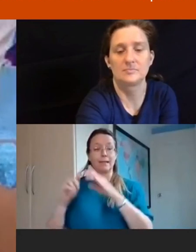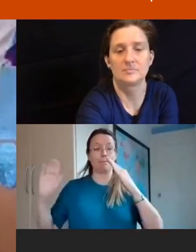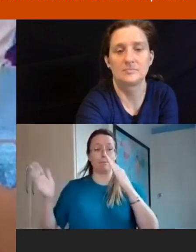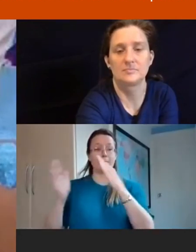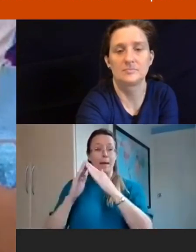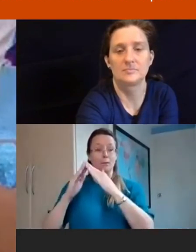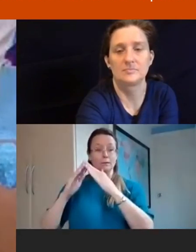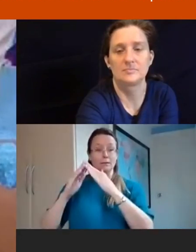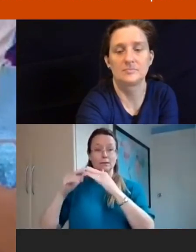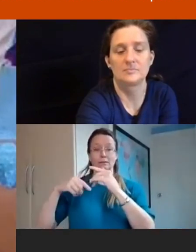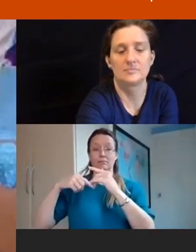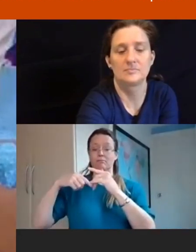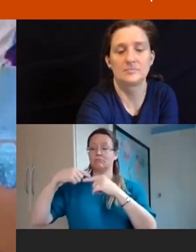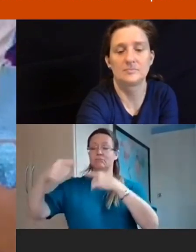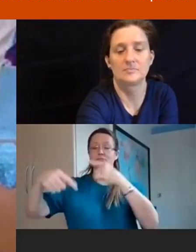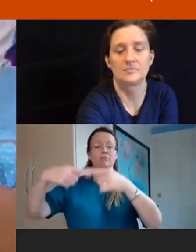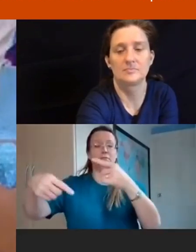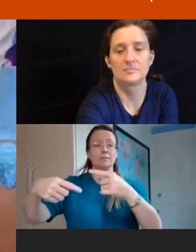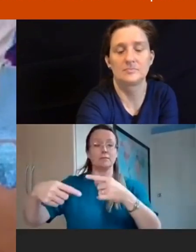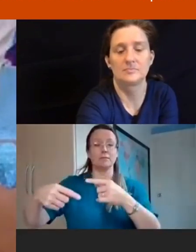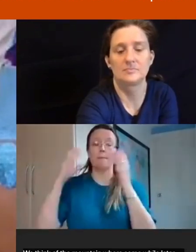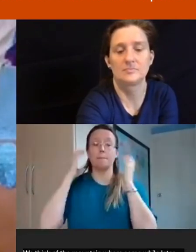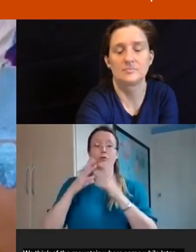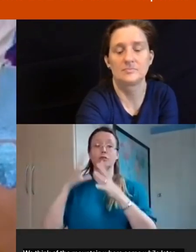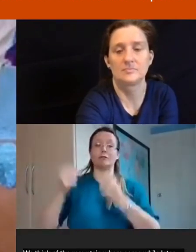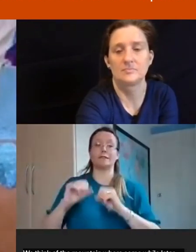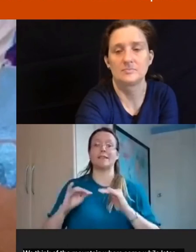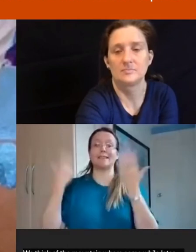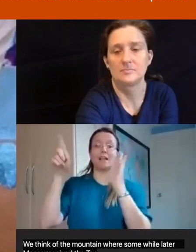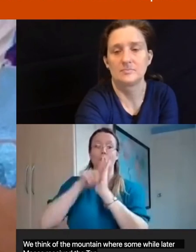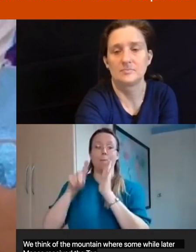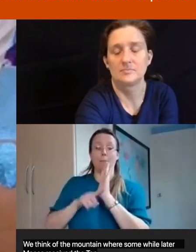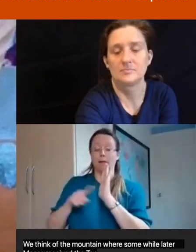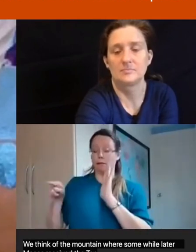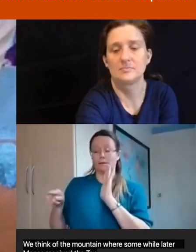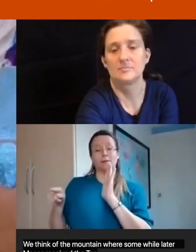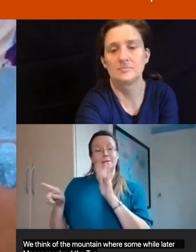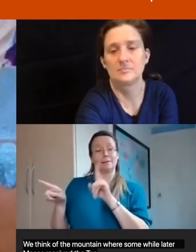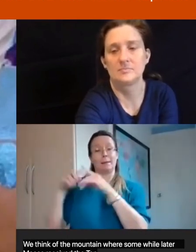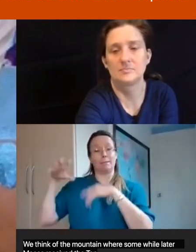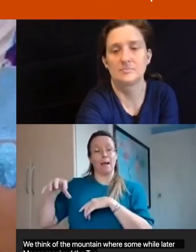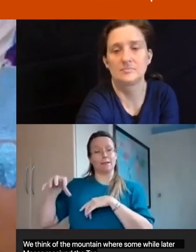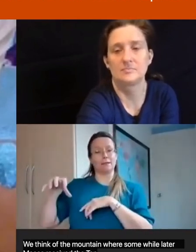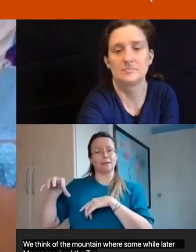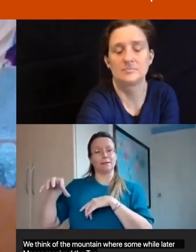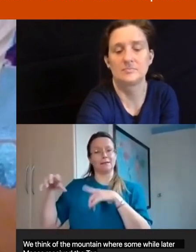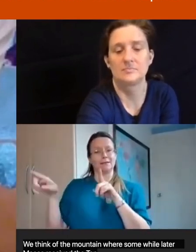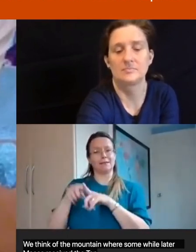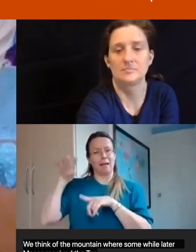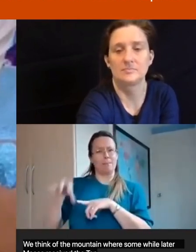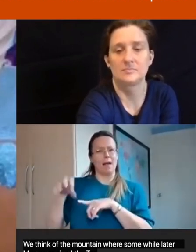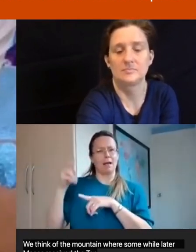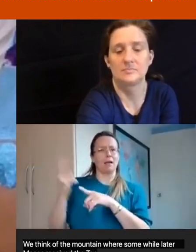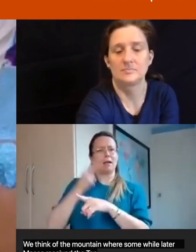Moses received the Ten Commandments. We think of how the same place can come back into